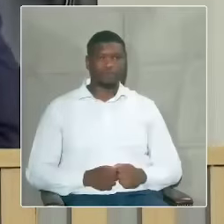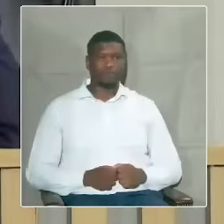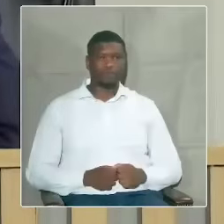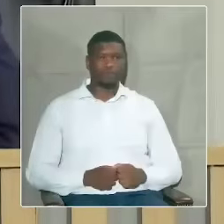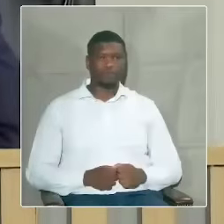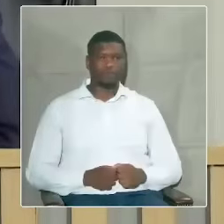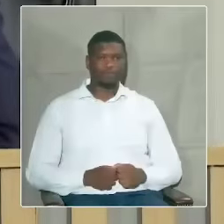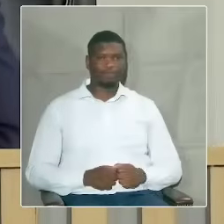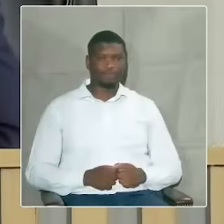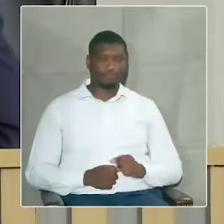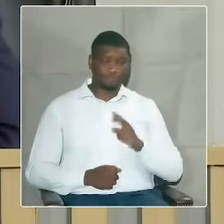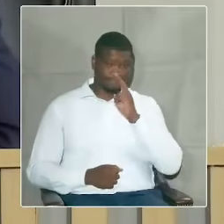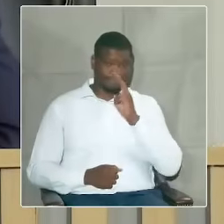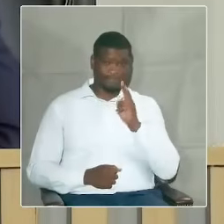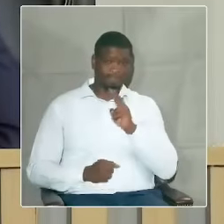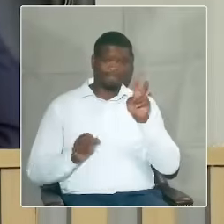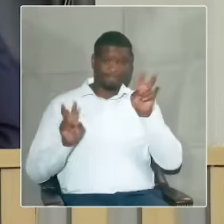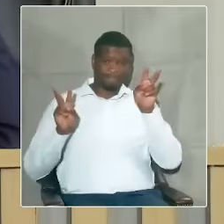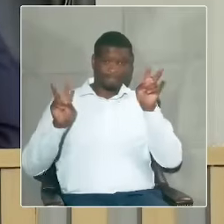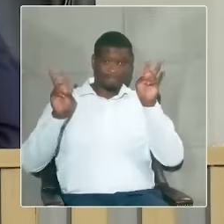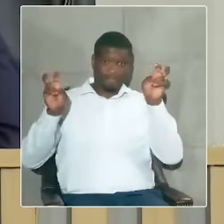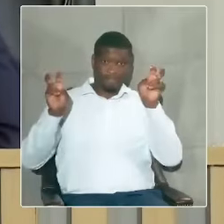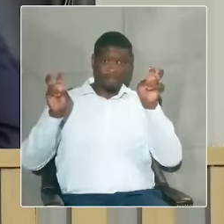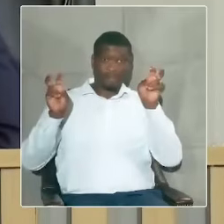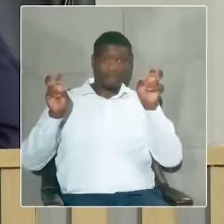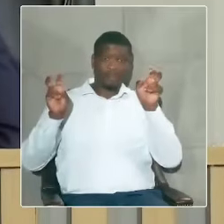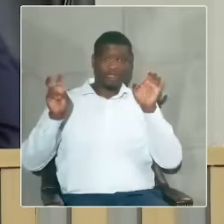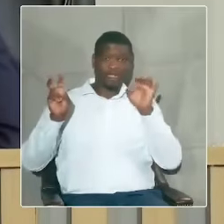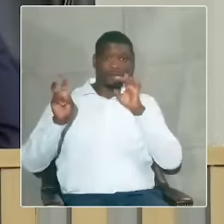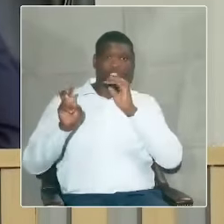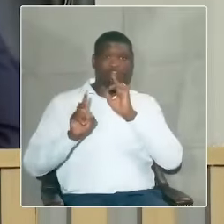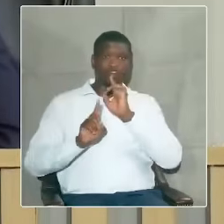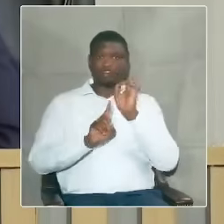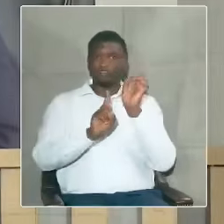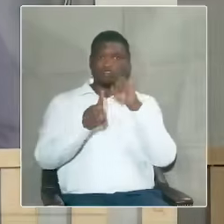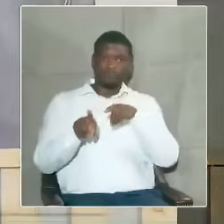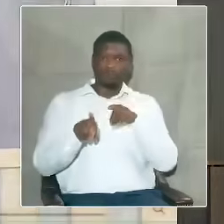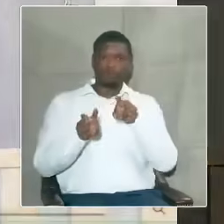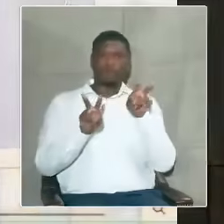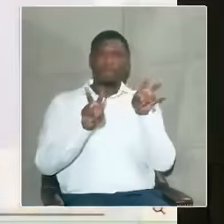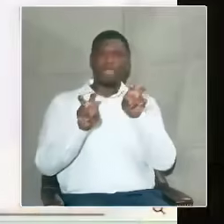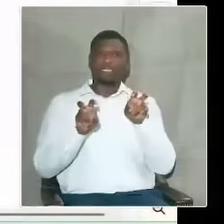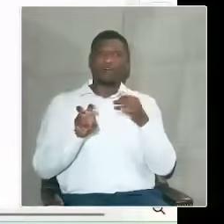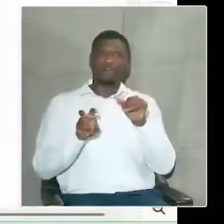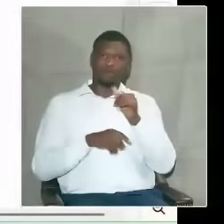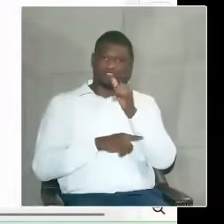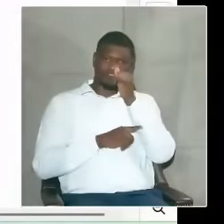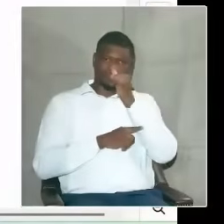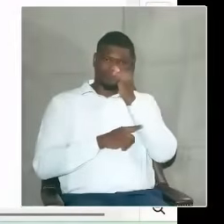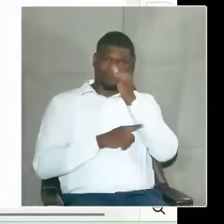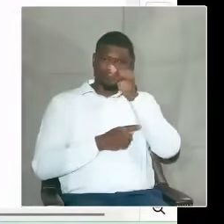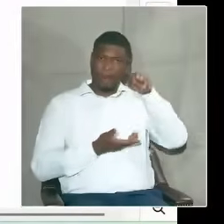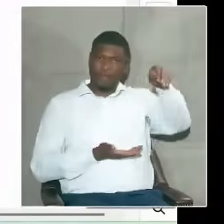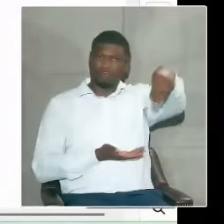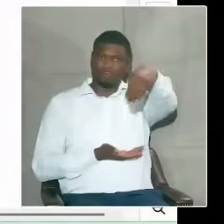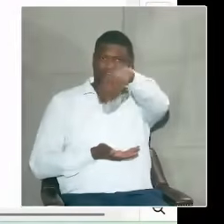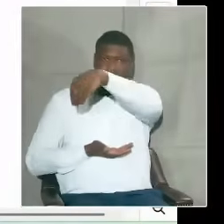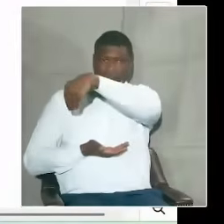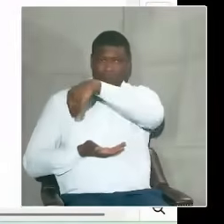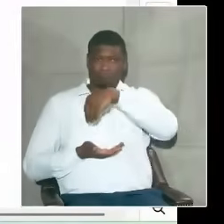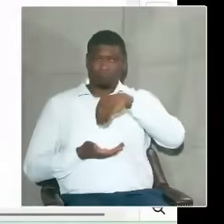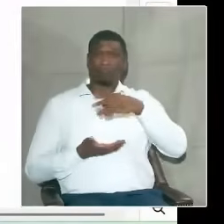You will see the heading. The heading is Directives on Matters Relating to Crime Intelligence, Ports